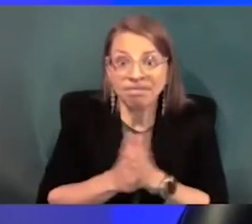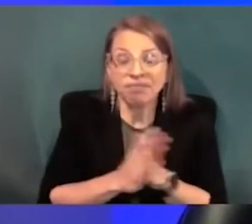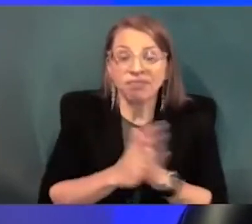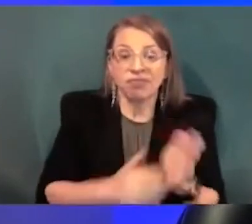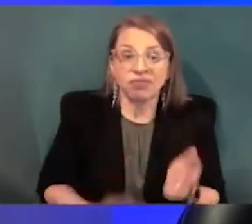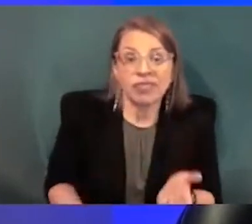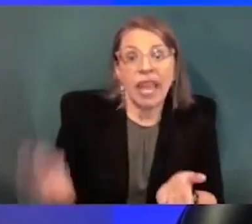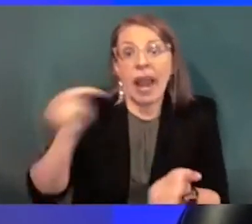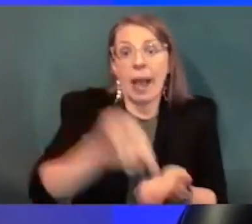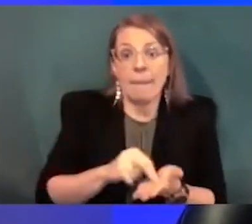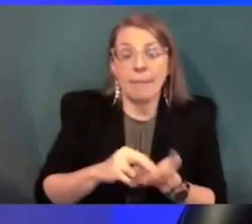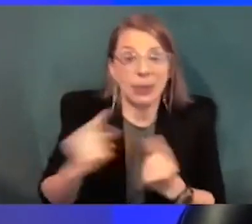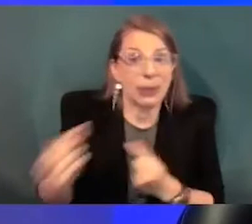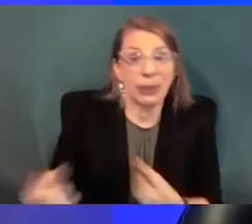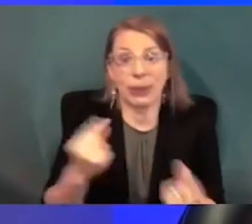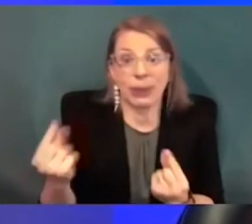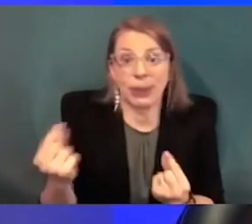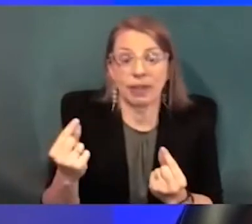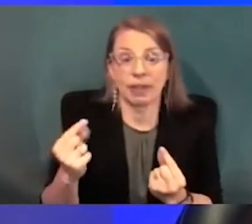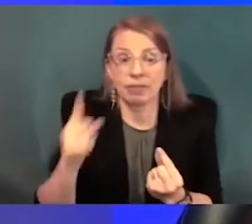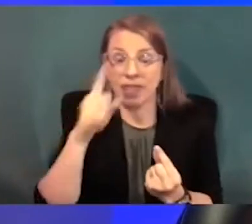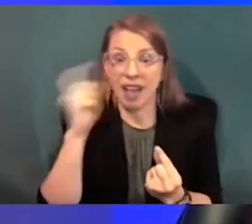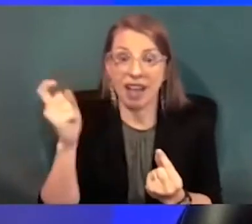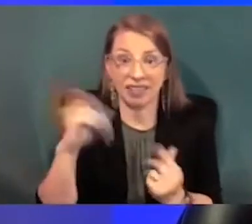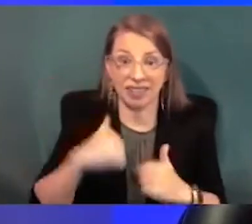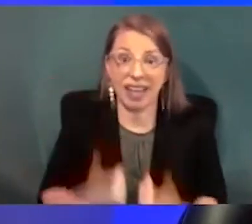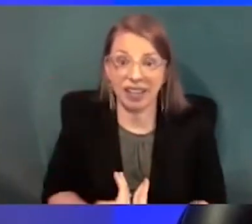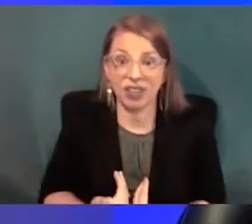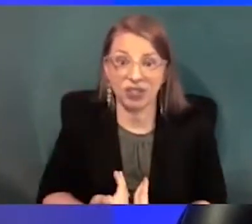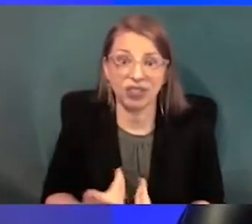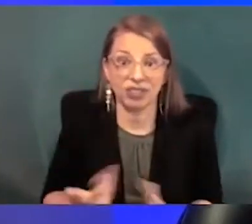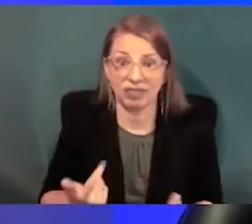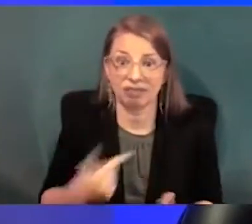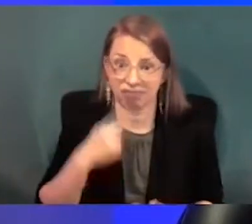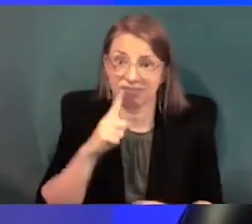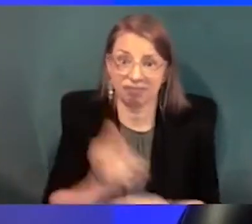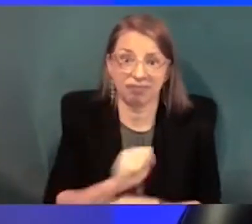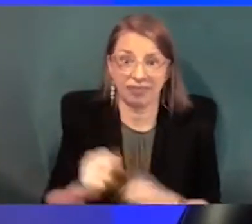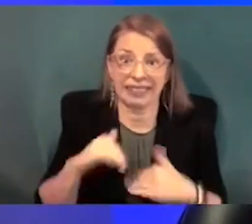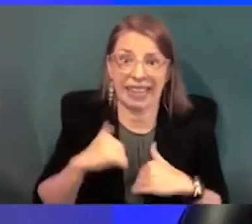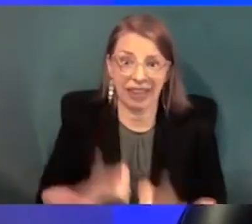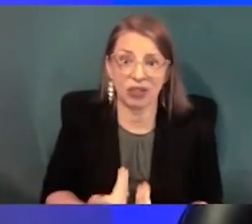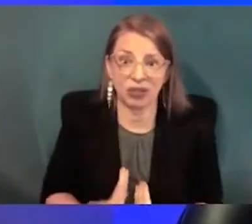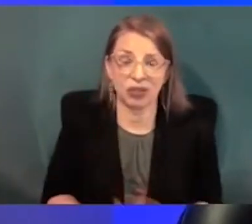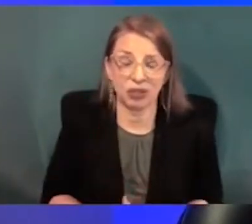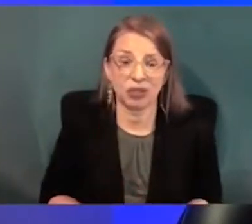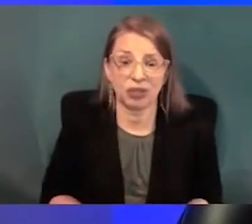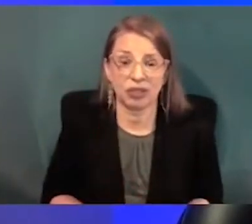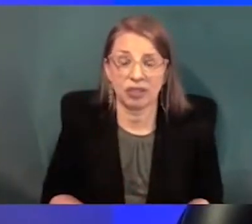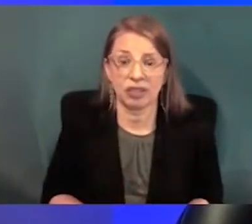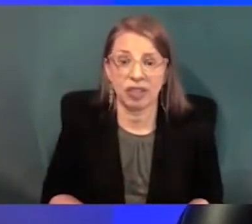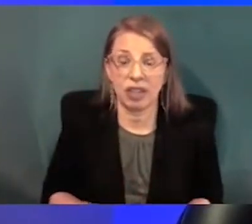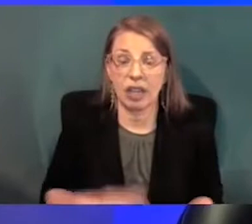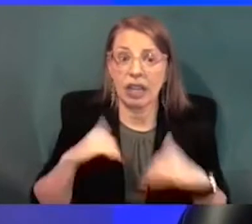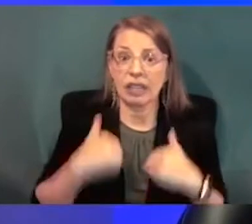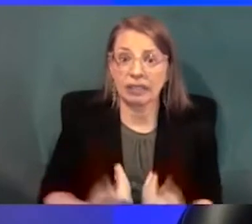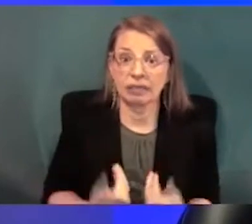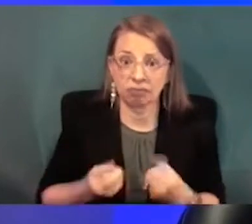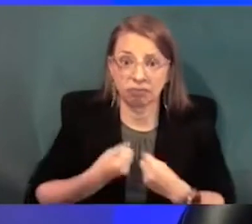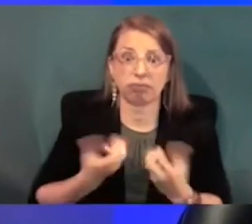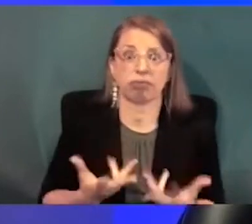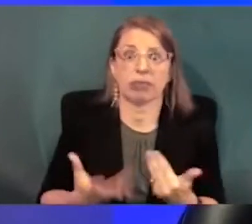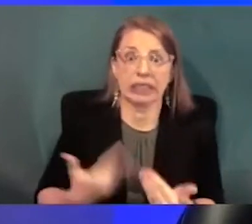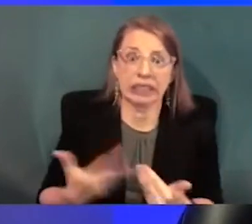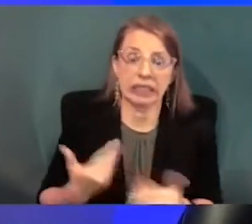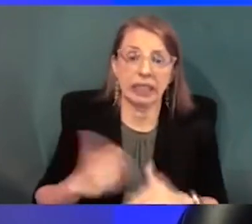things, because you are tired. I am tired, and I tire much more easily than I